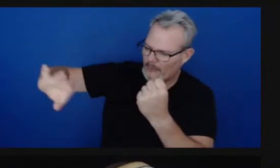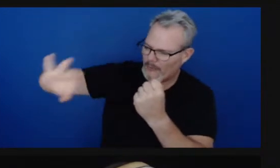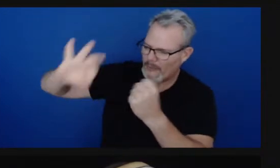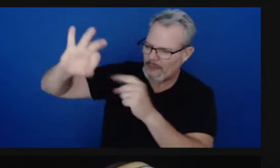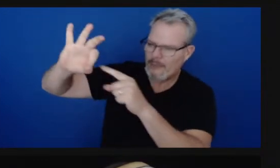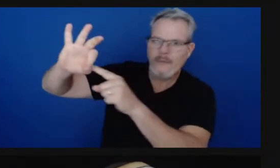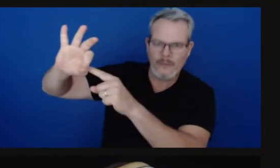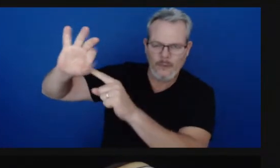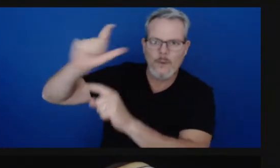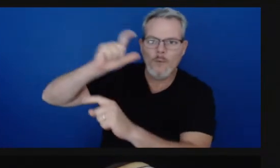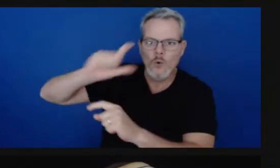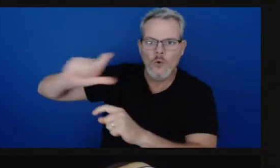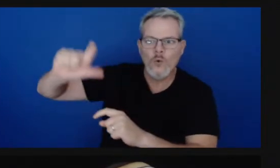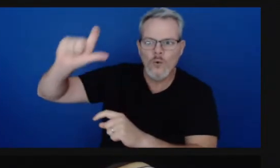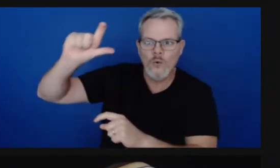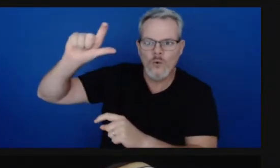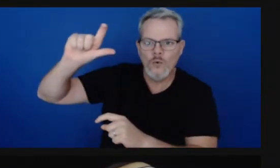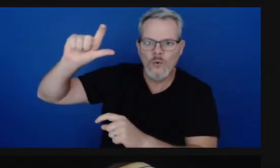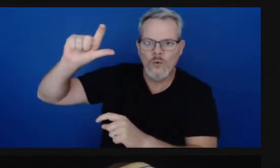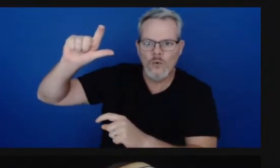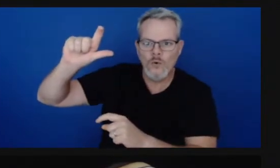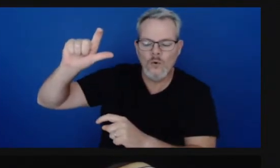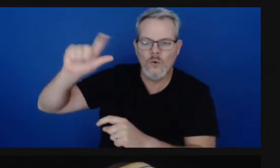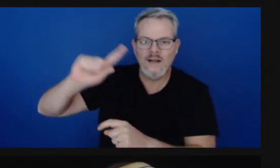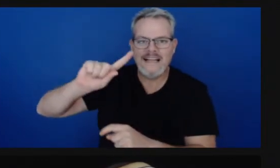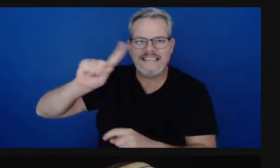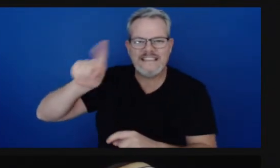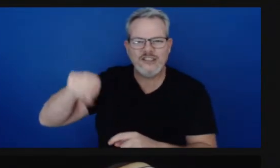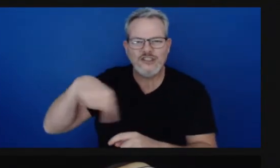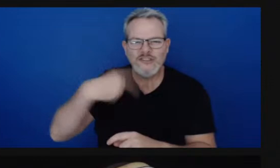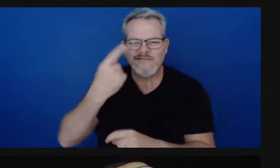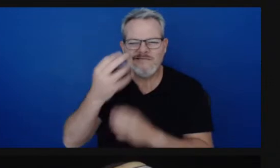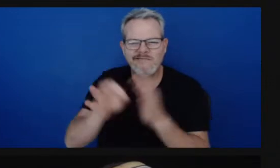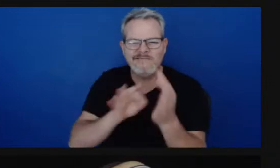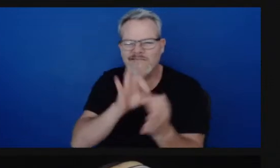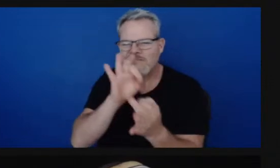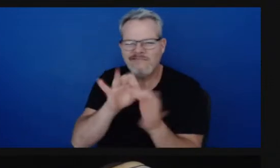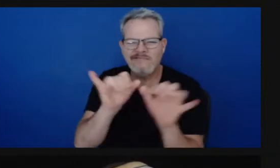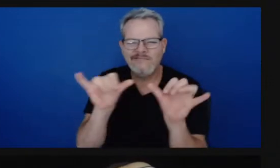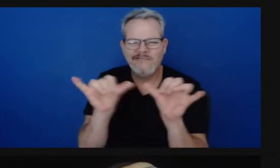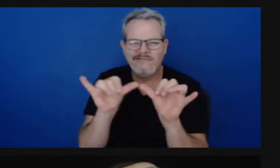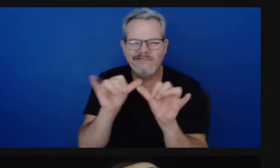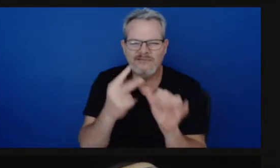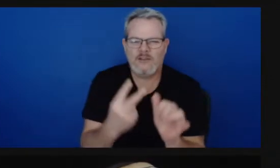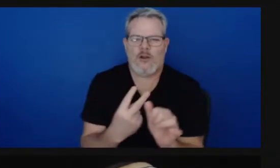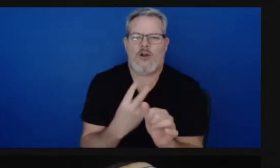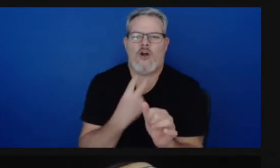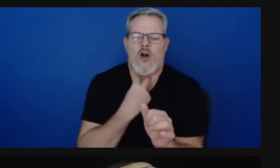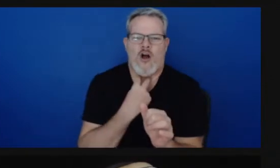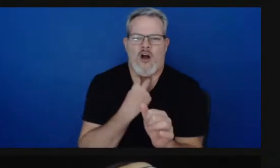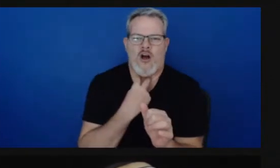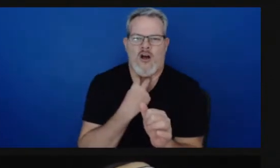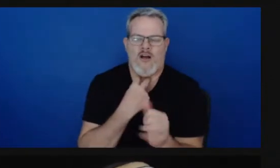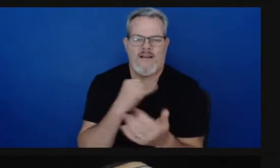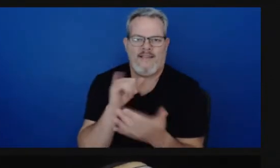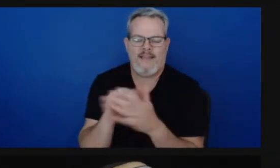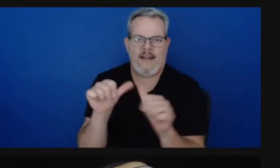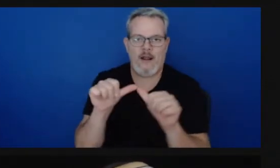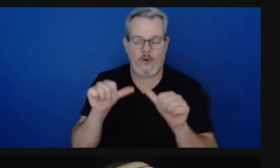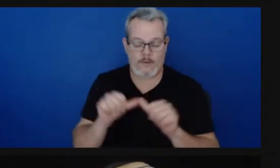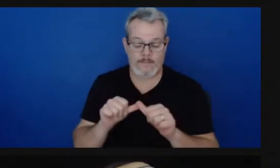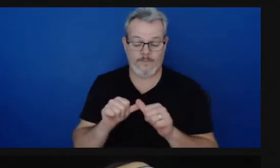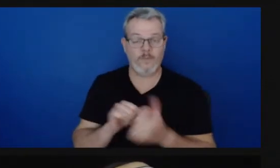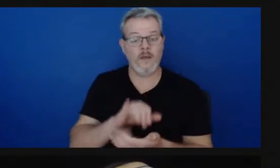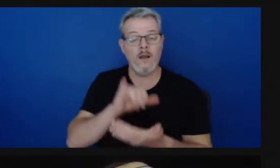end. And it's just the right distance and angles for it to get caught and all of that. Okay, so that's